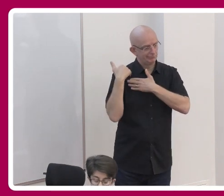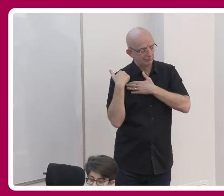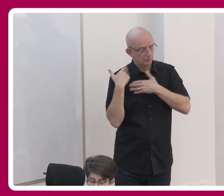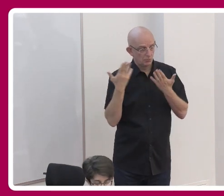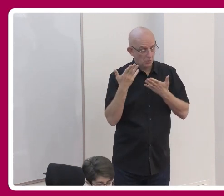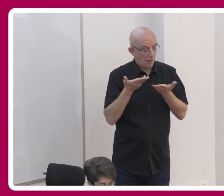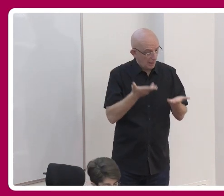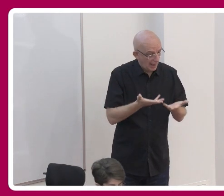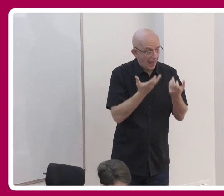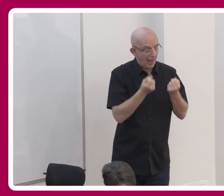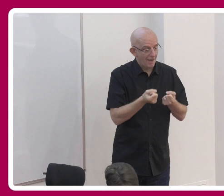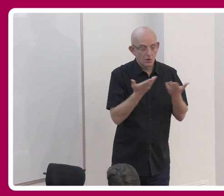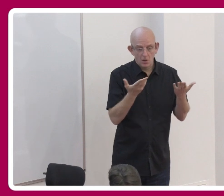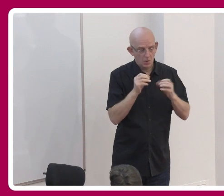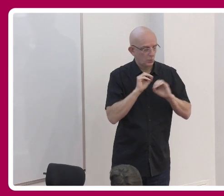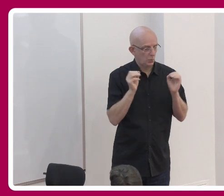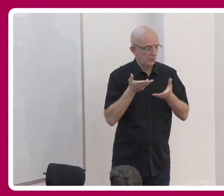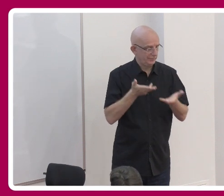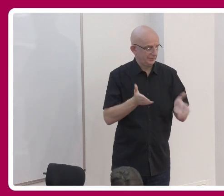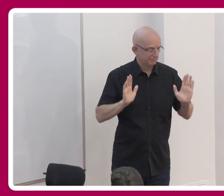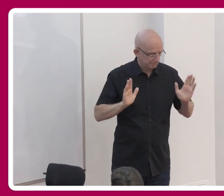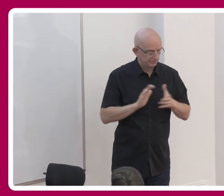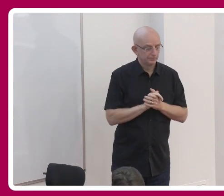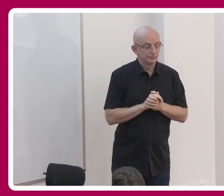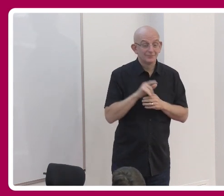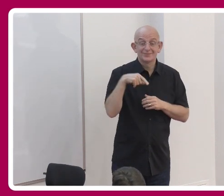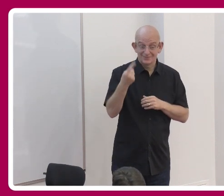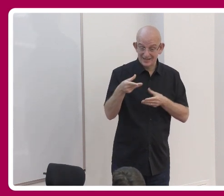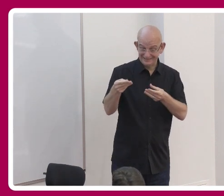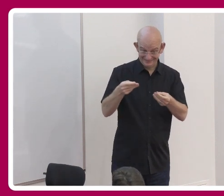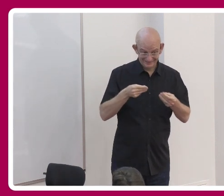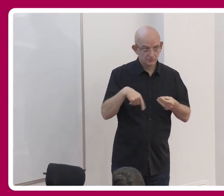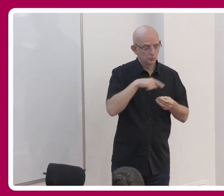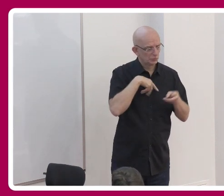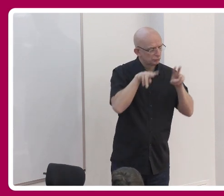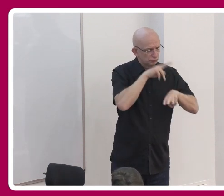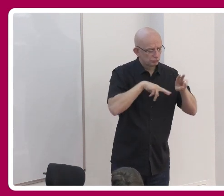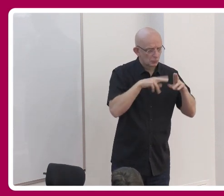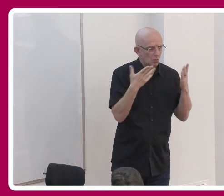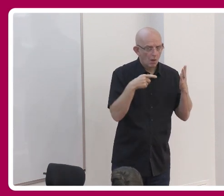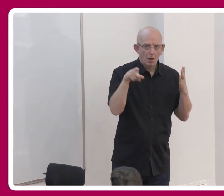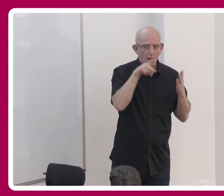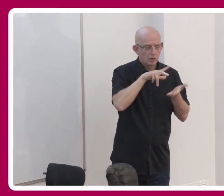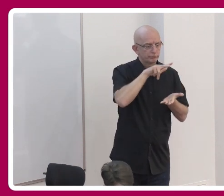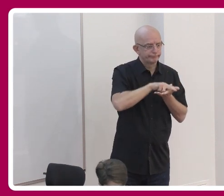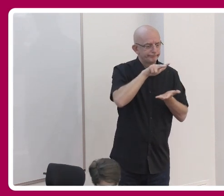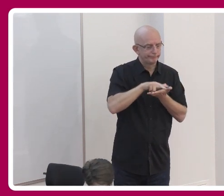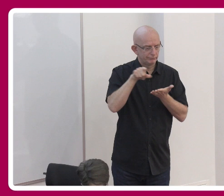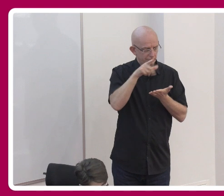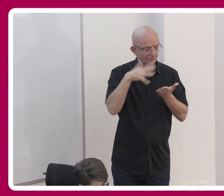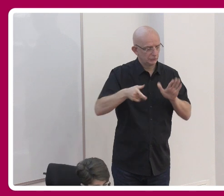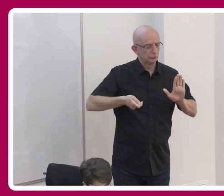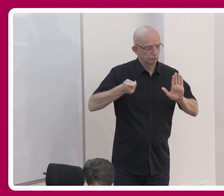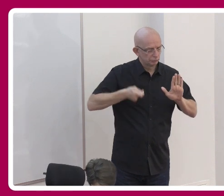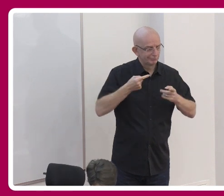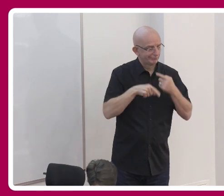the Indonesian Civil Code. So Article 433 of the Indonesian Civil Code allows for people